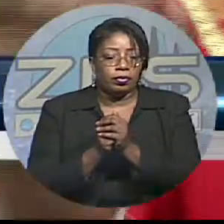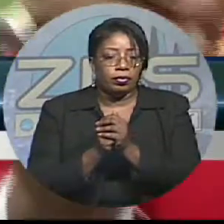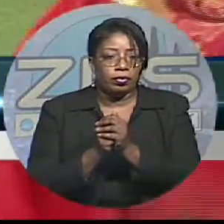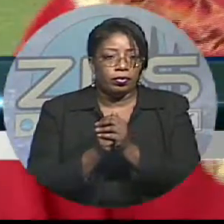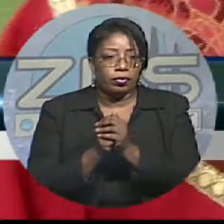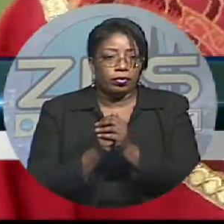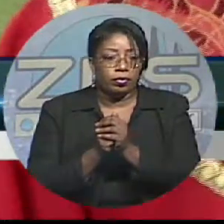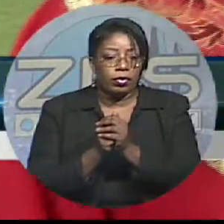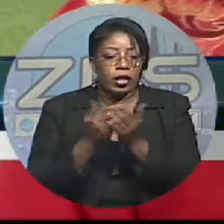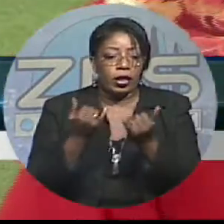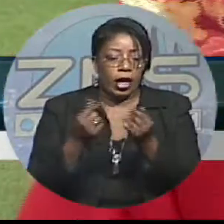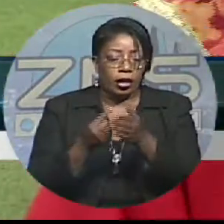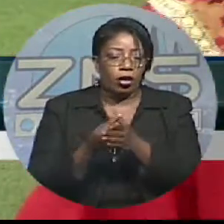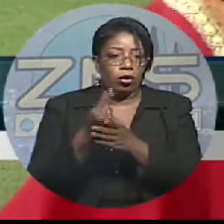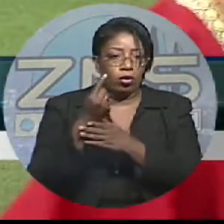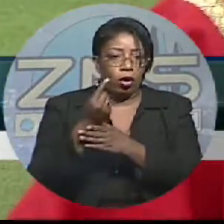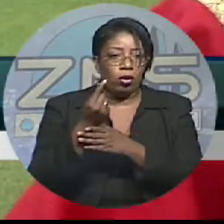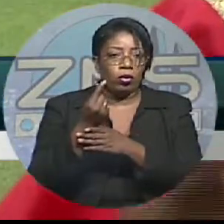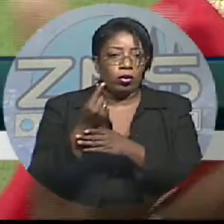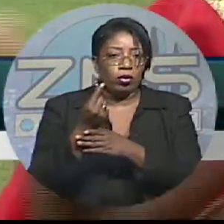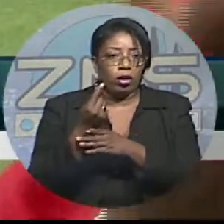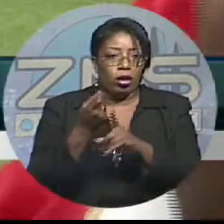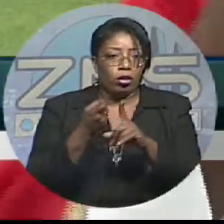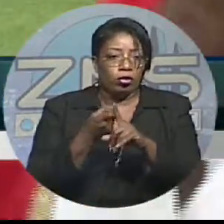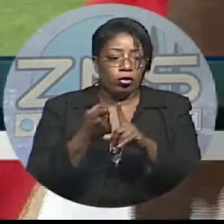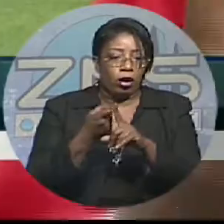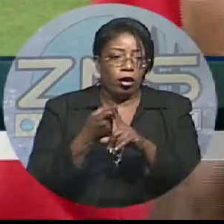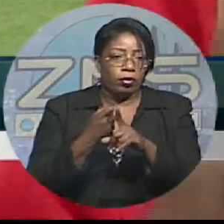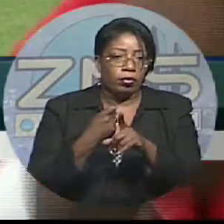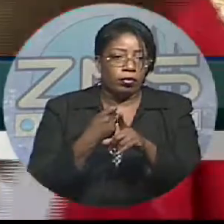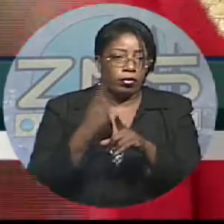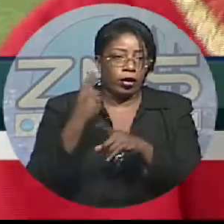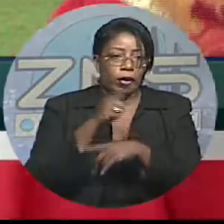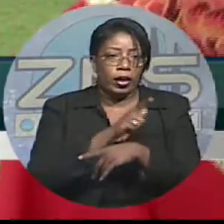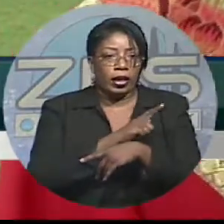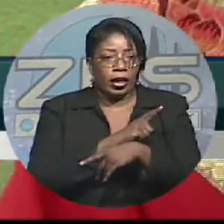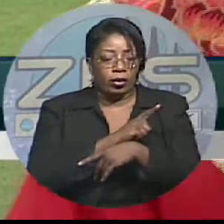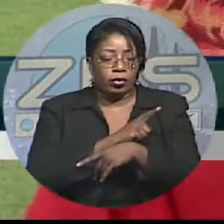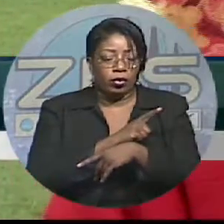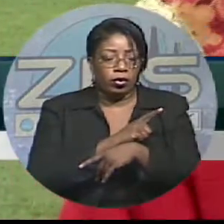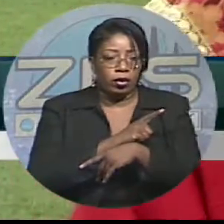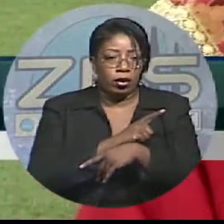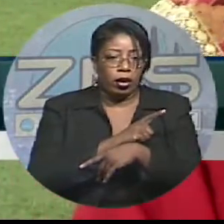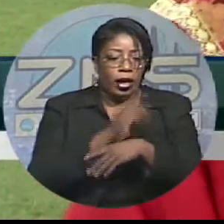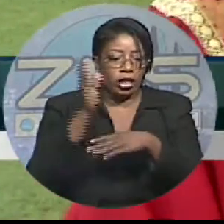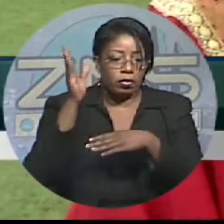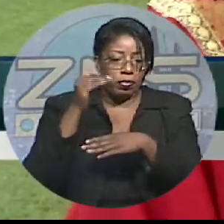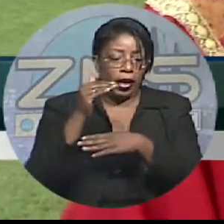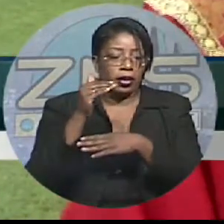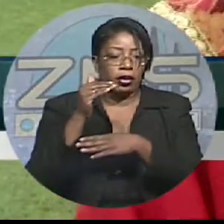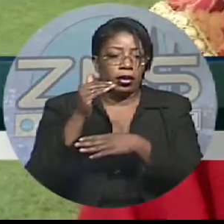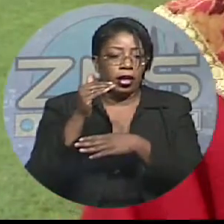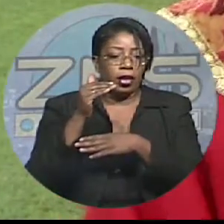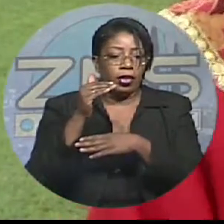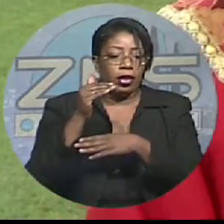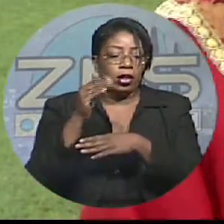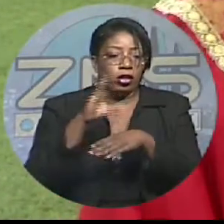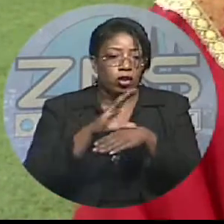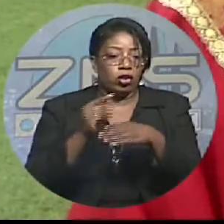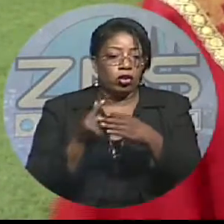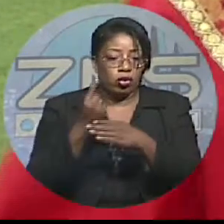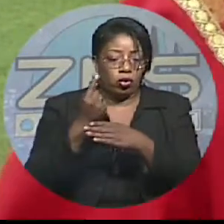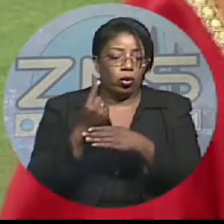Of the growth that Canon Lightbourne expects his parish to undergo over the next year, because the principal